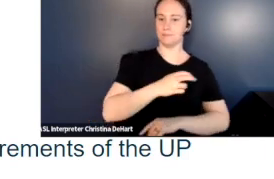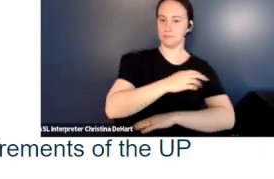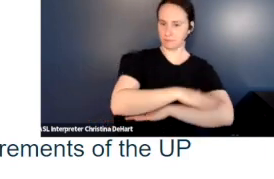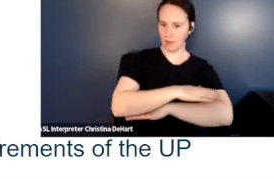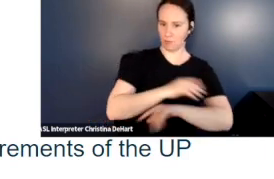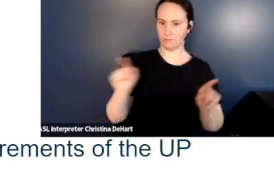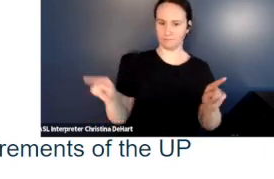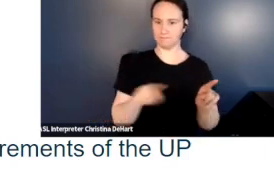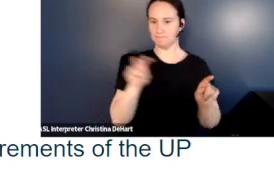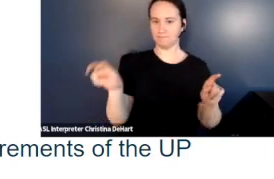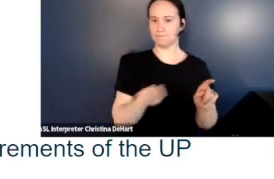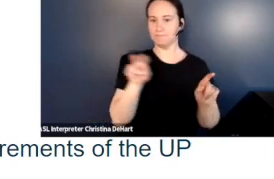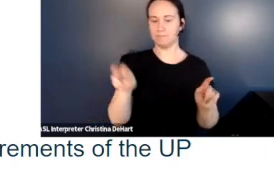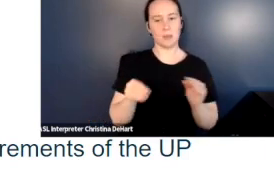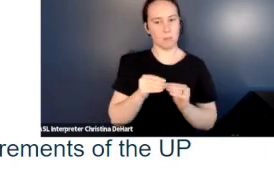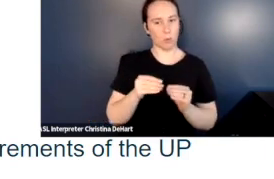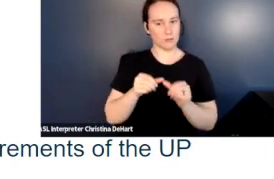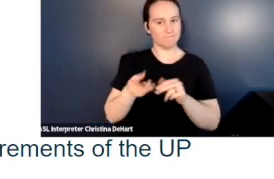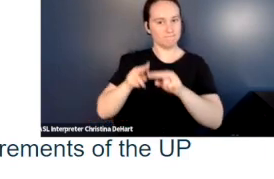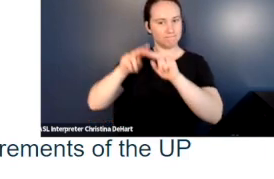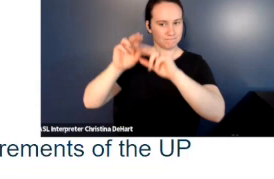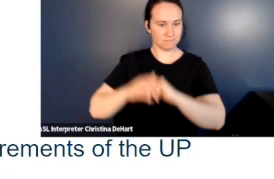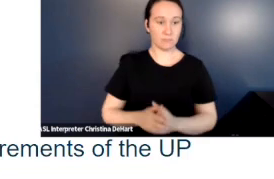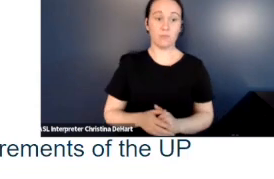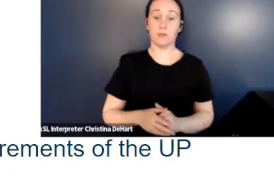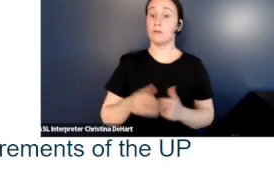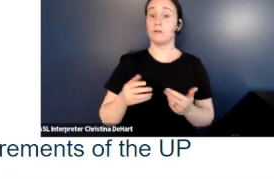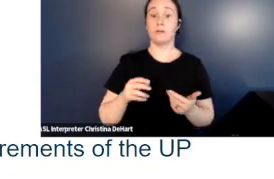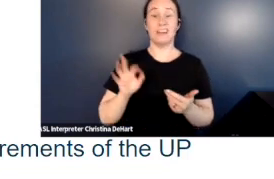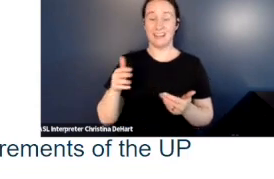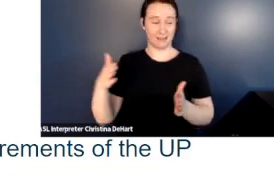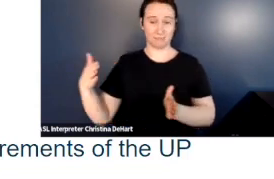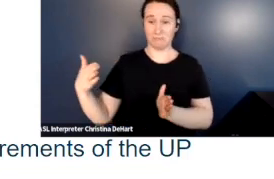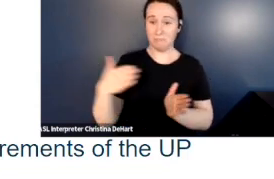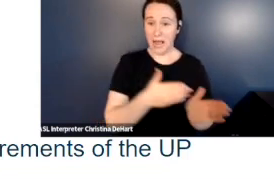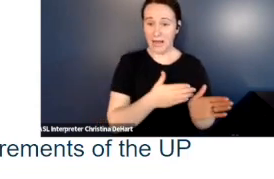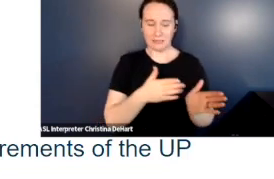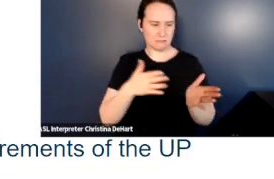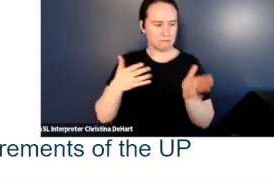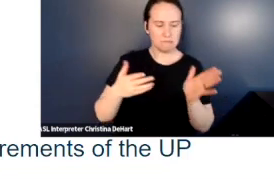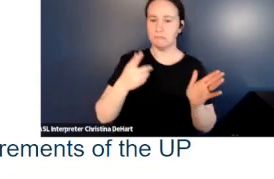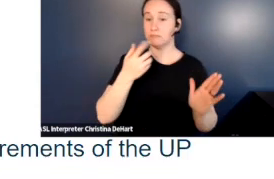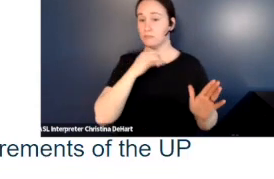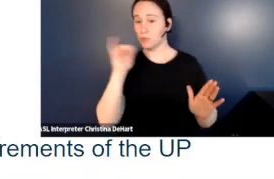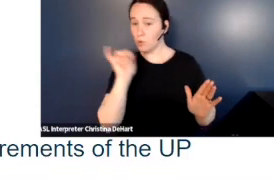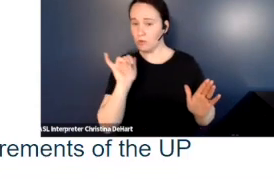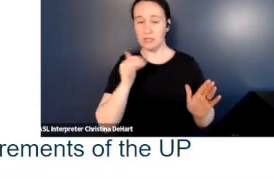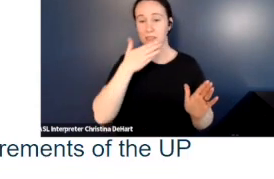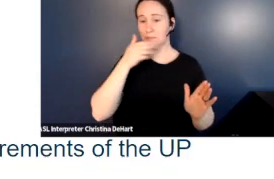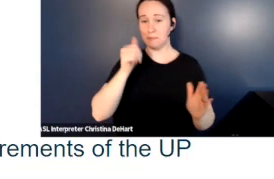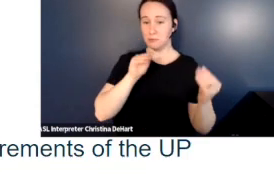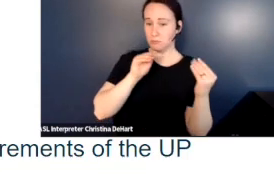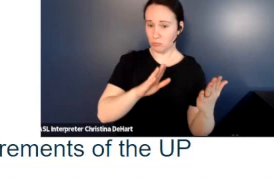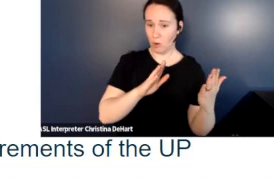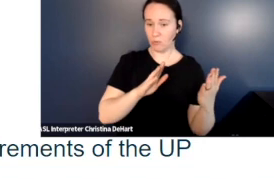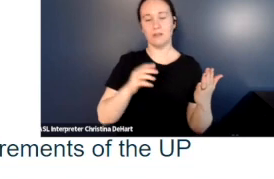that roadmap looks like. What are the best paths forward there? When we think about Pure Connect and moving centers over,